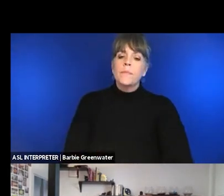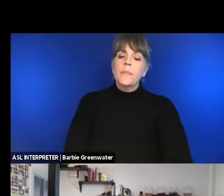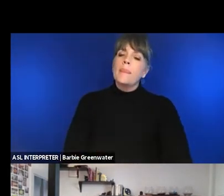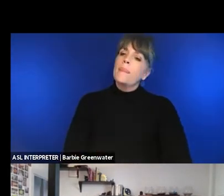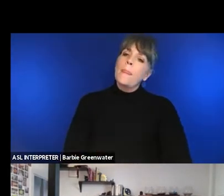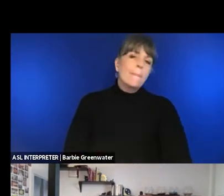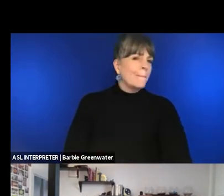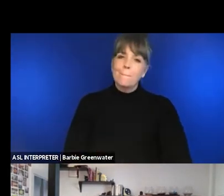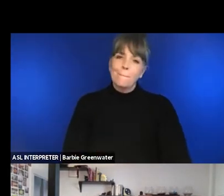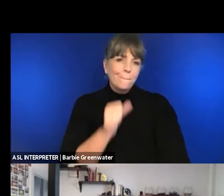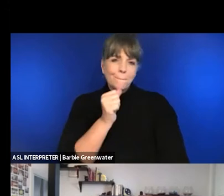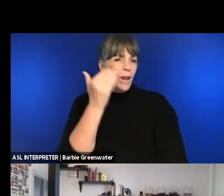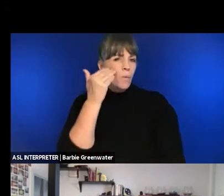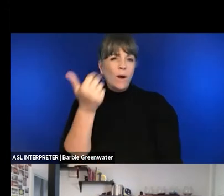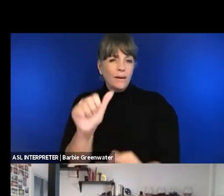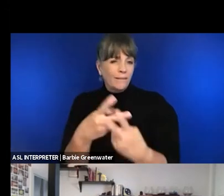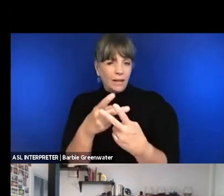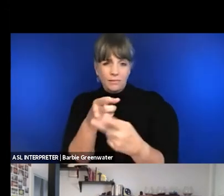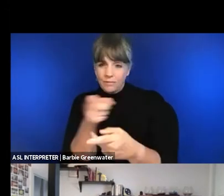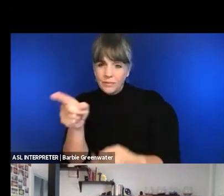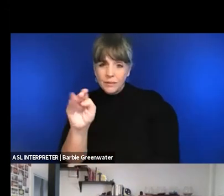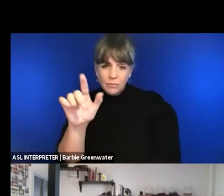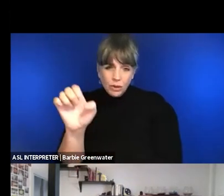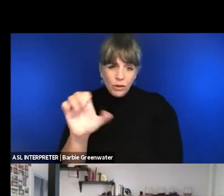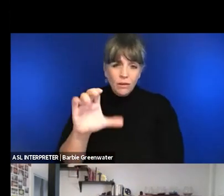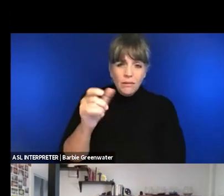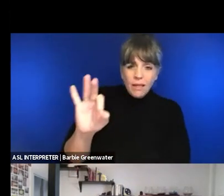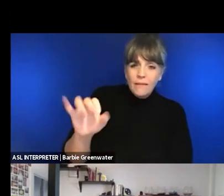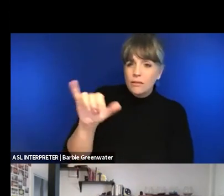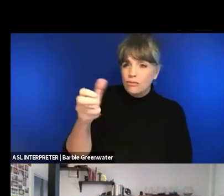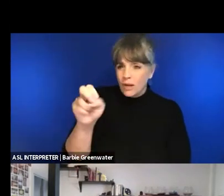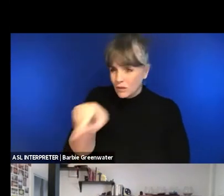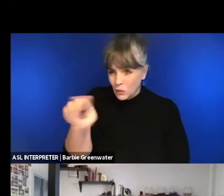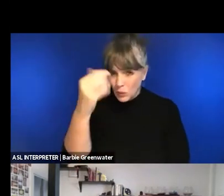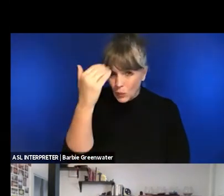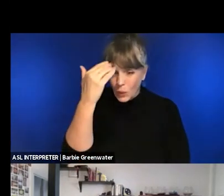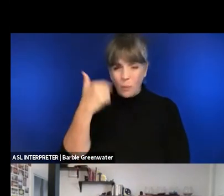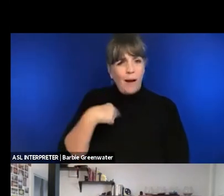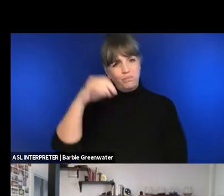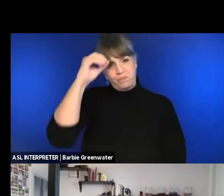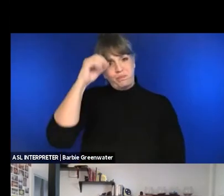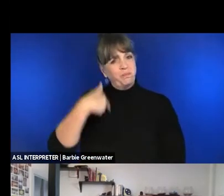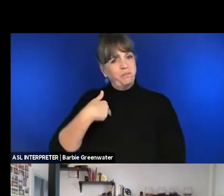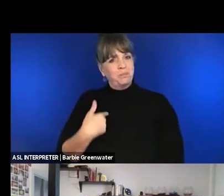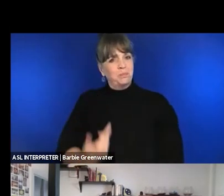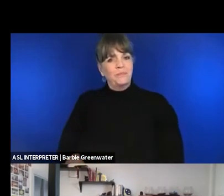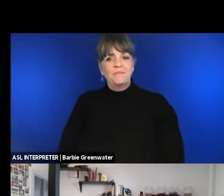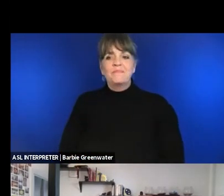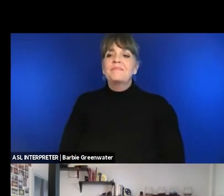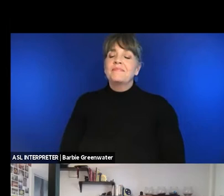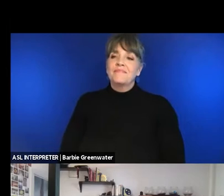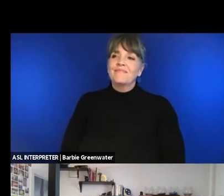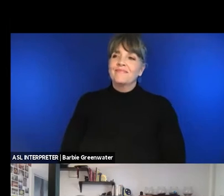I'm not aware of one. I don't know if Michelle or Cliff, if you guys are aware of one. I'm not. It's a good